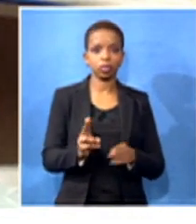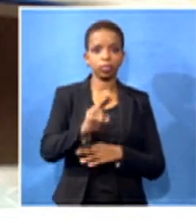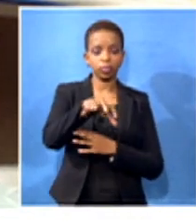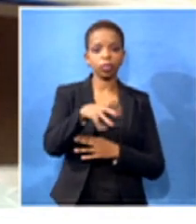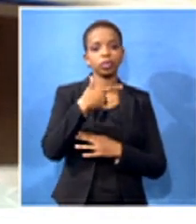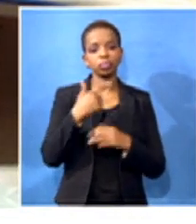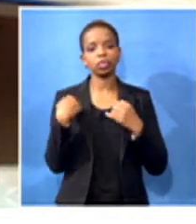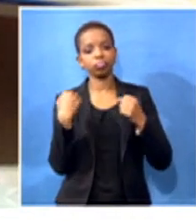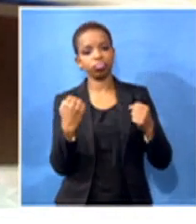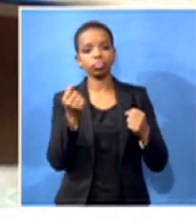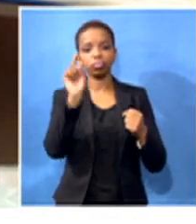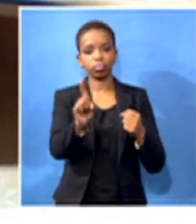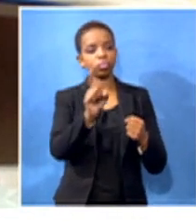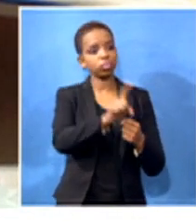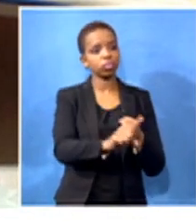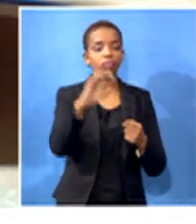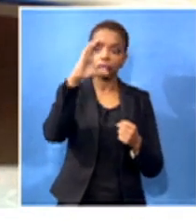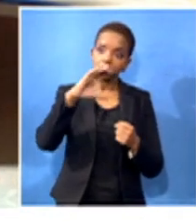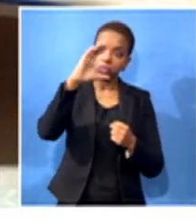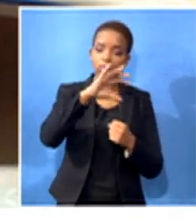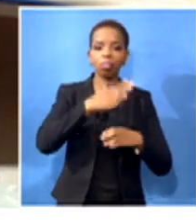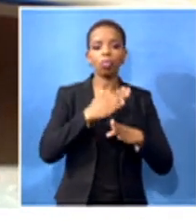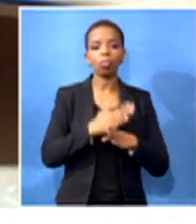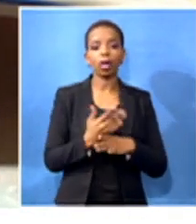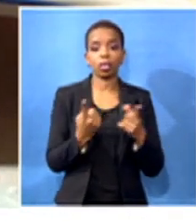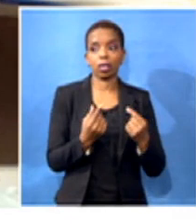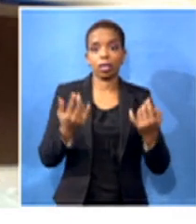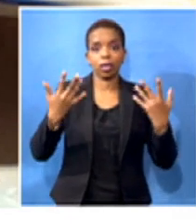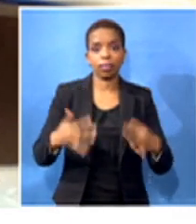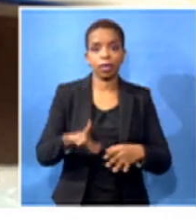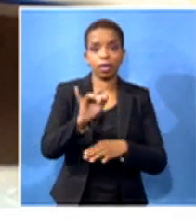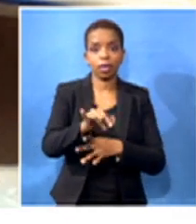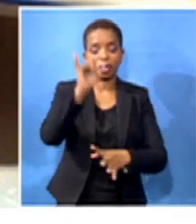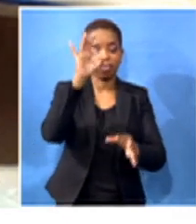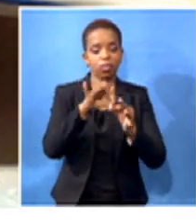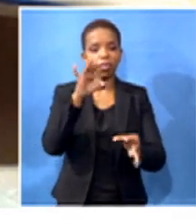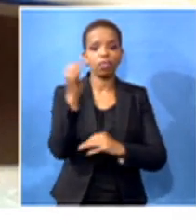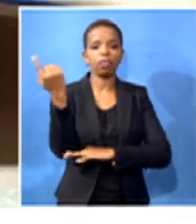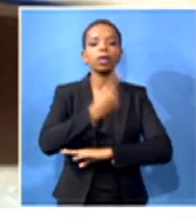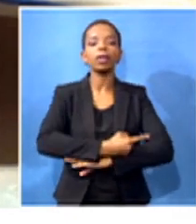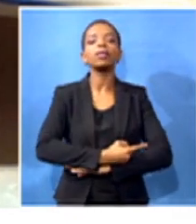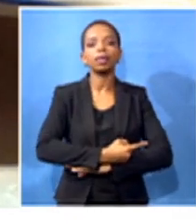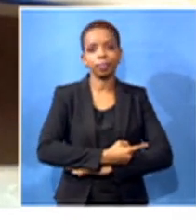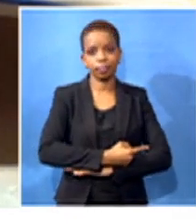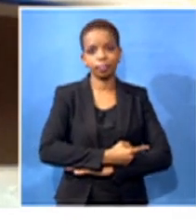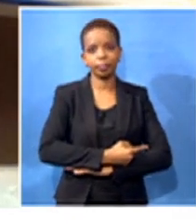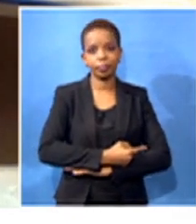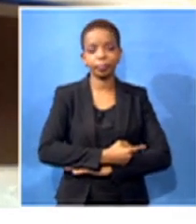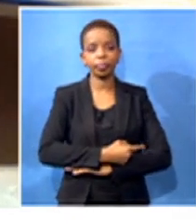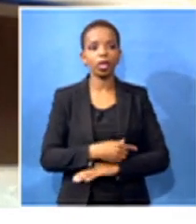check the work that they had performed on that particular day and the state of readiness per district.